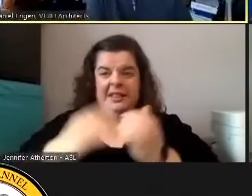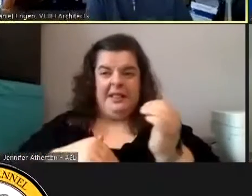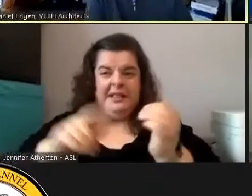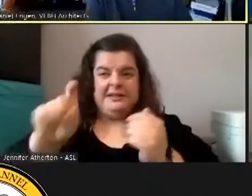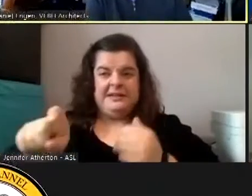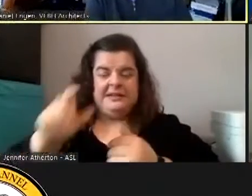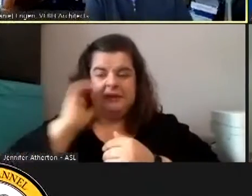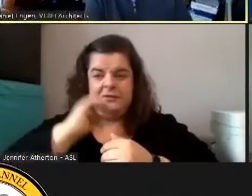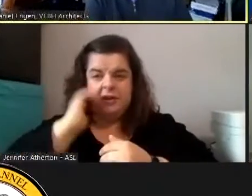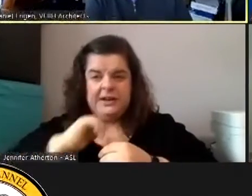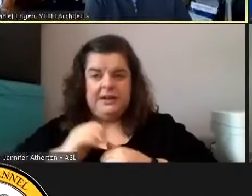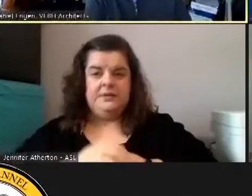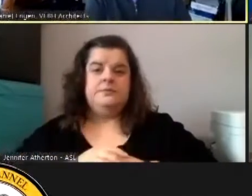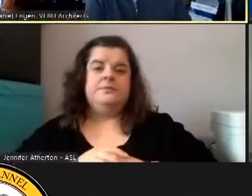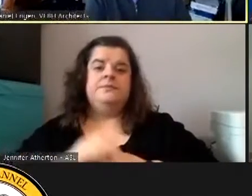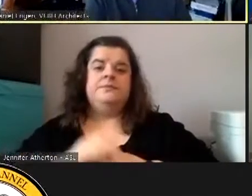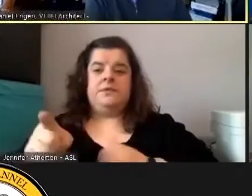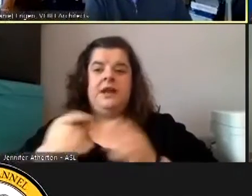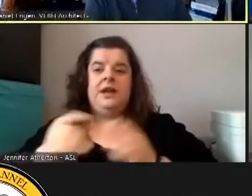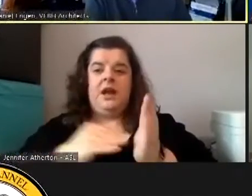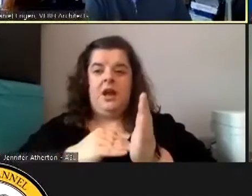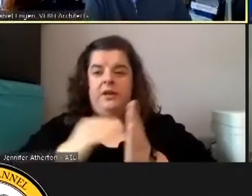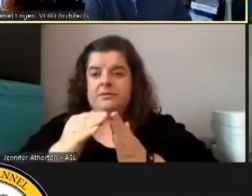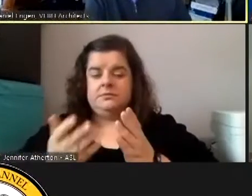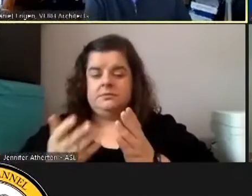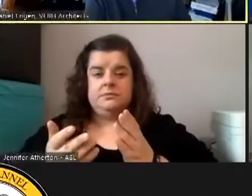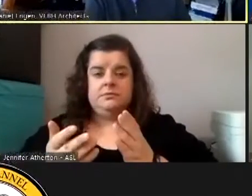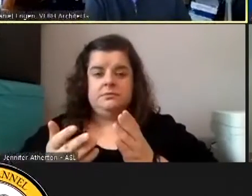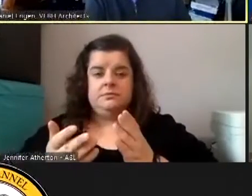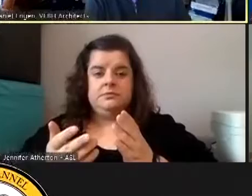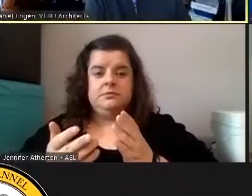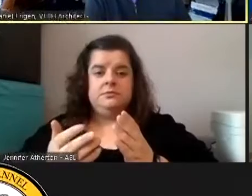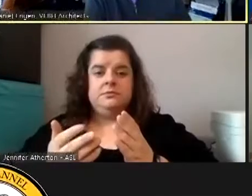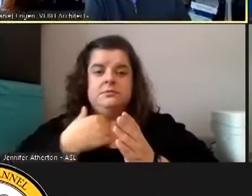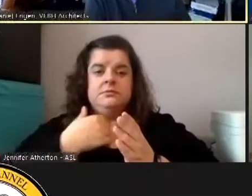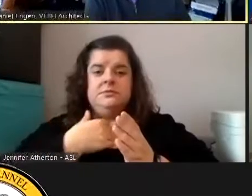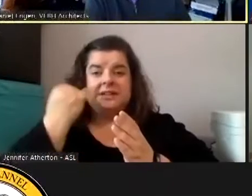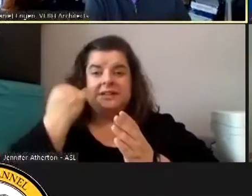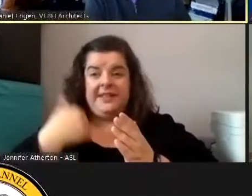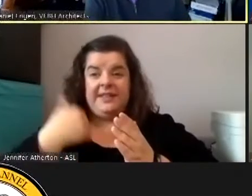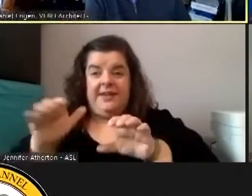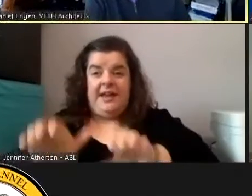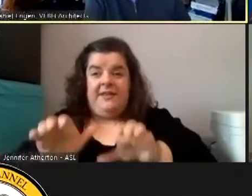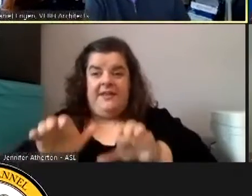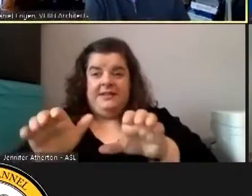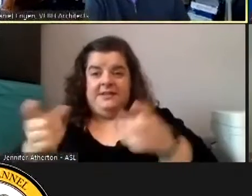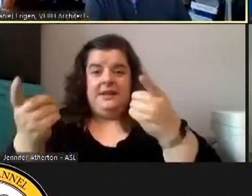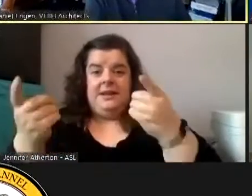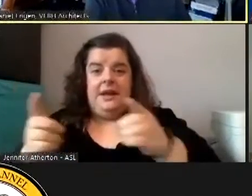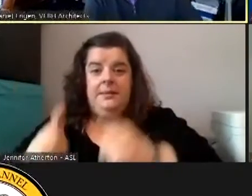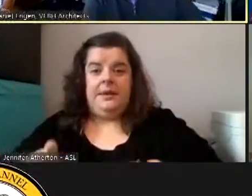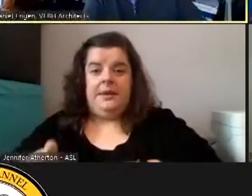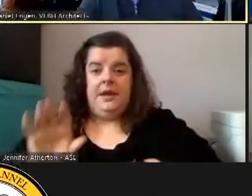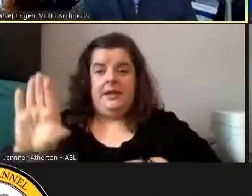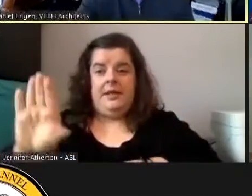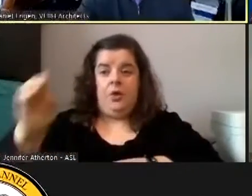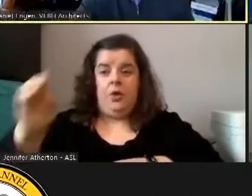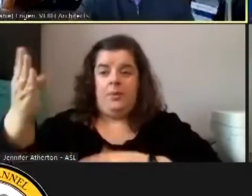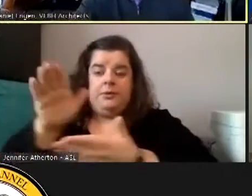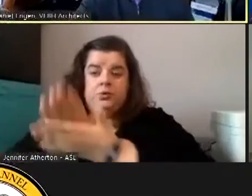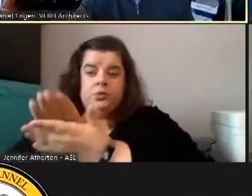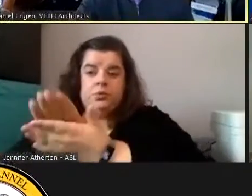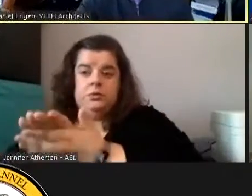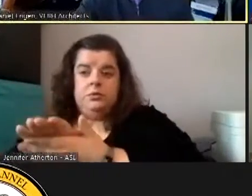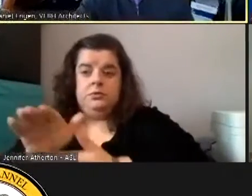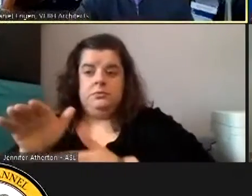often, when there are events at the Obama School that's directly across the street across